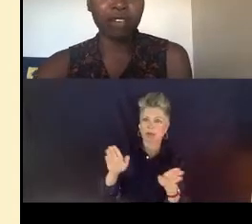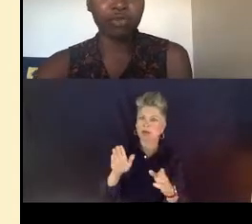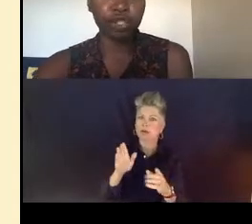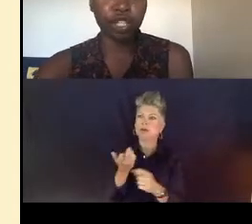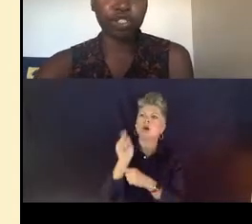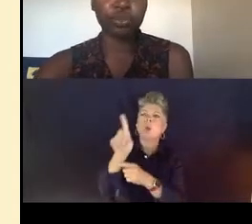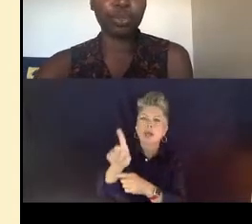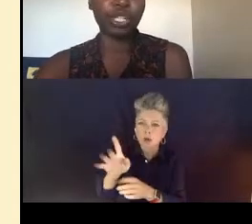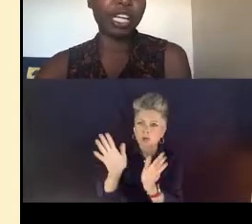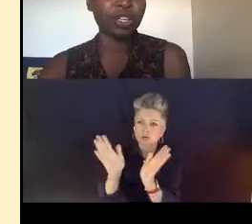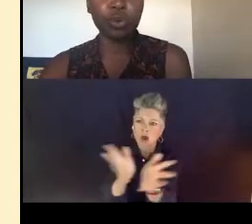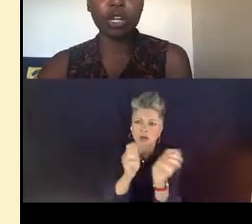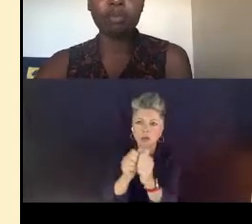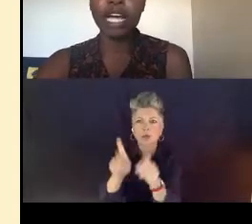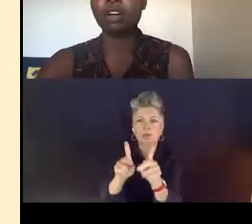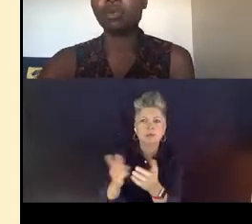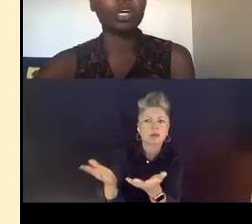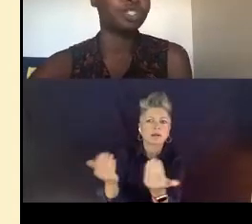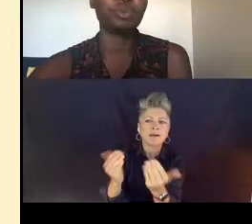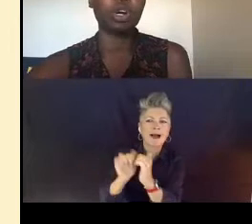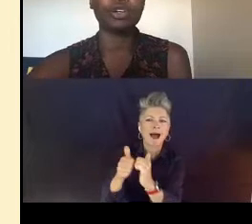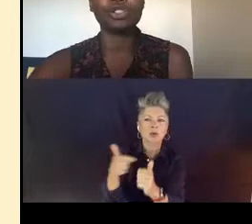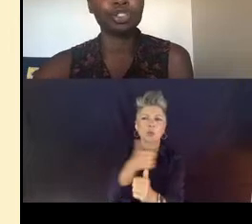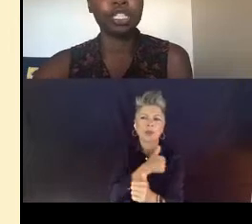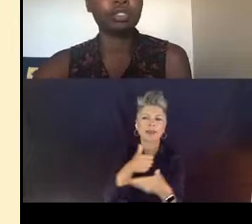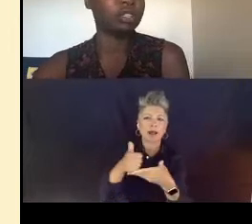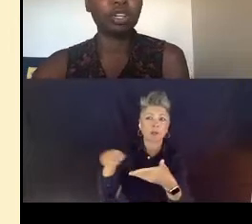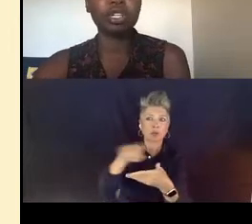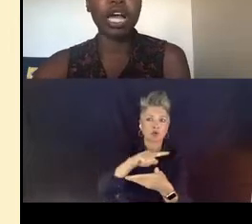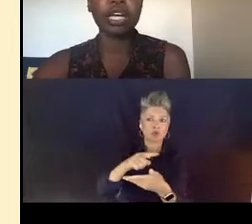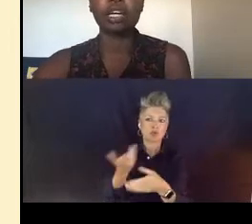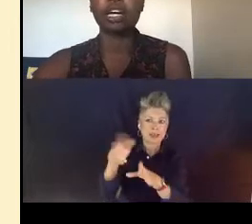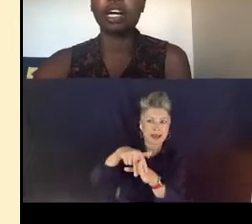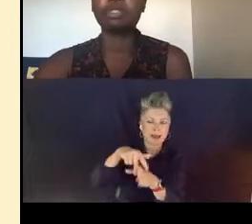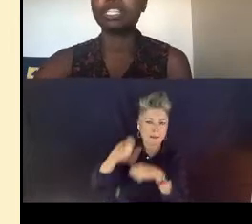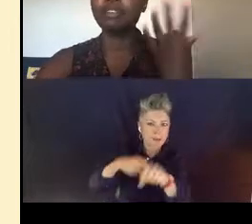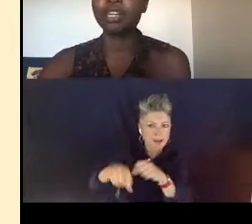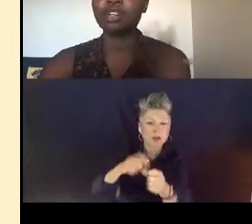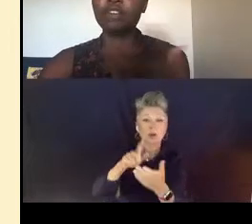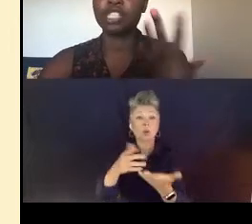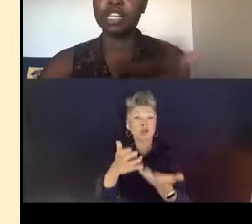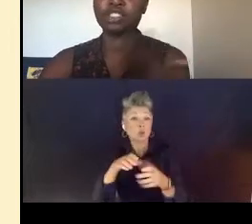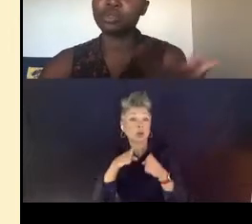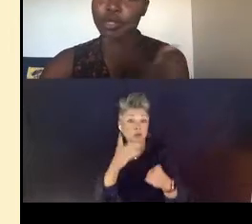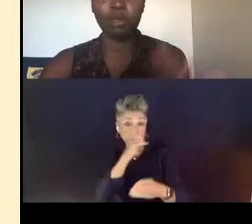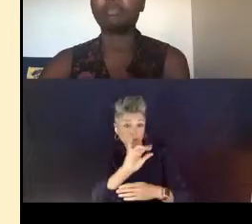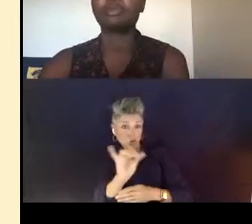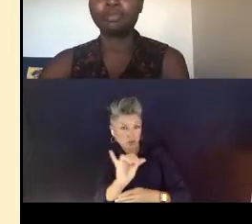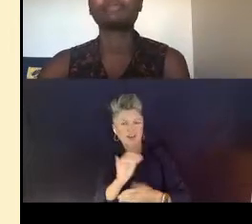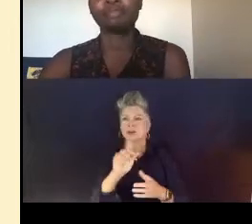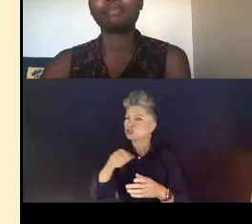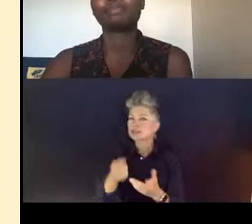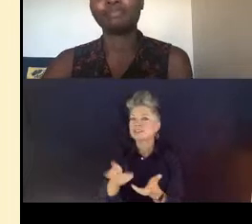bike infrastructure would get you on a bike? What do you want your streets to look like? Just having those conversations with